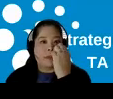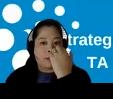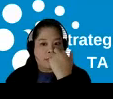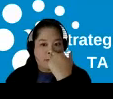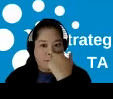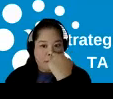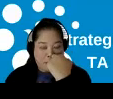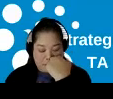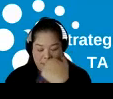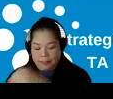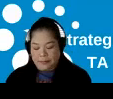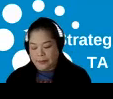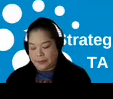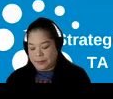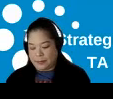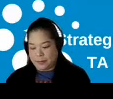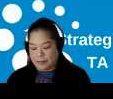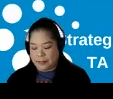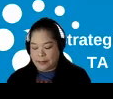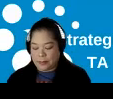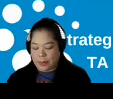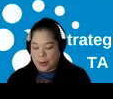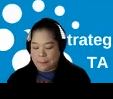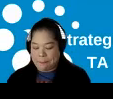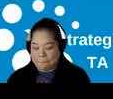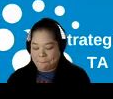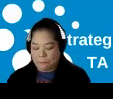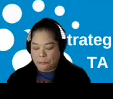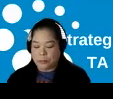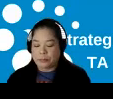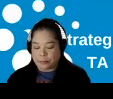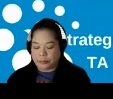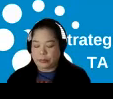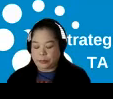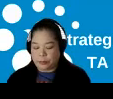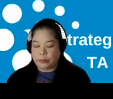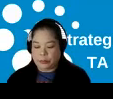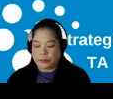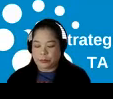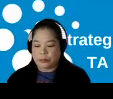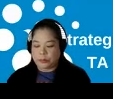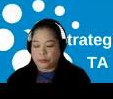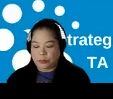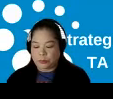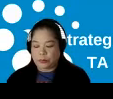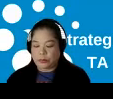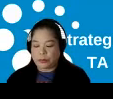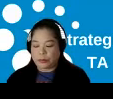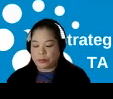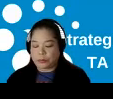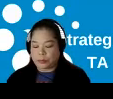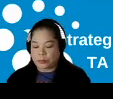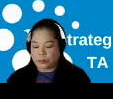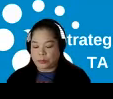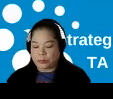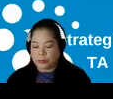I'd say for us, we're seriously knowing that this is something we should seriously consider, and seriously, trying to get as much information and be able